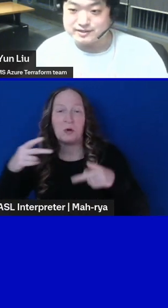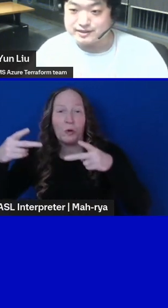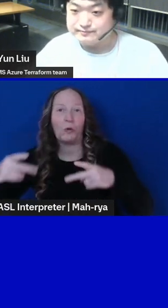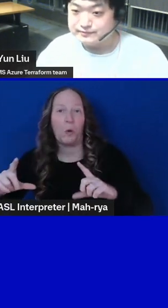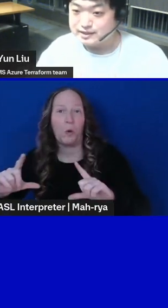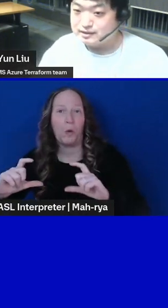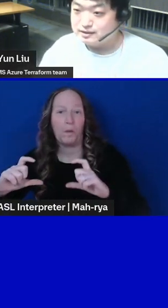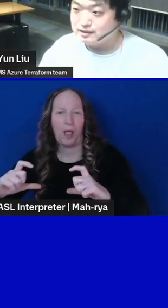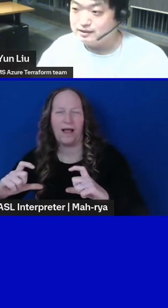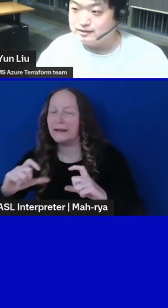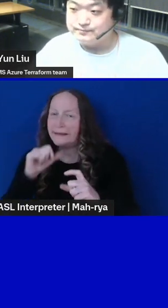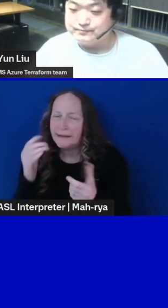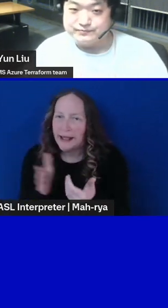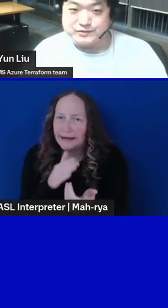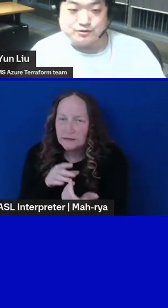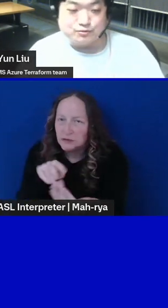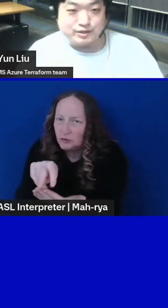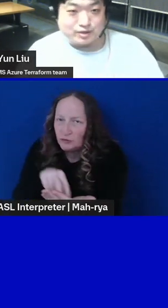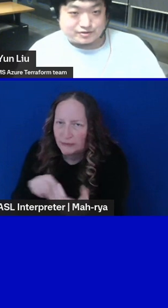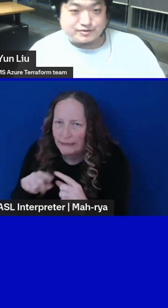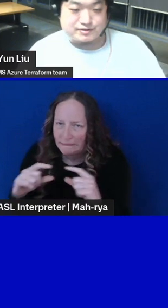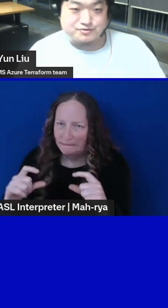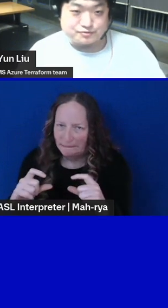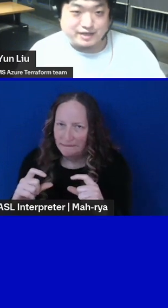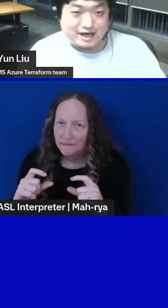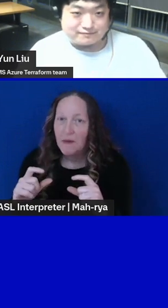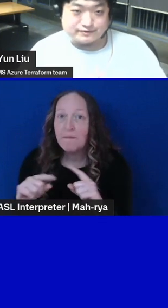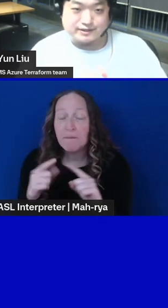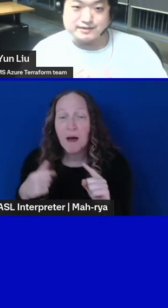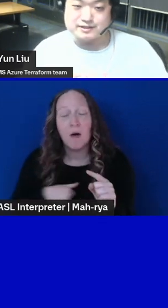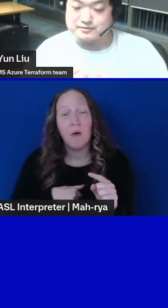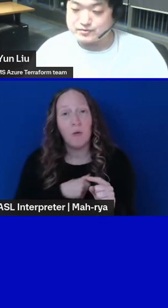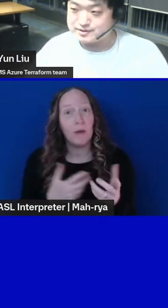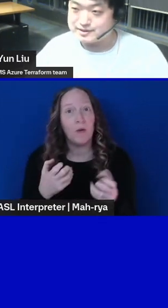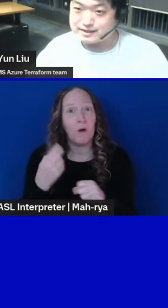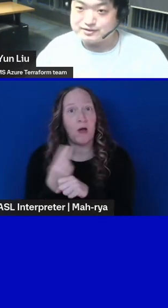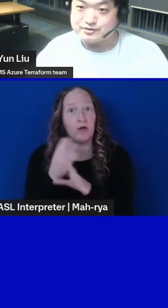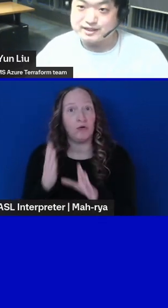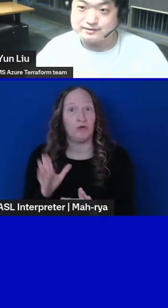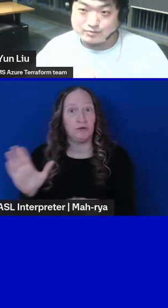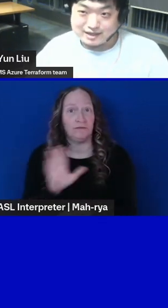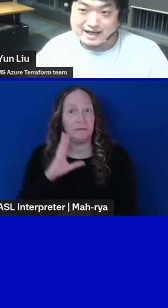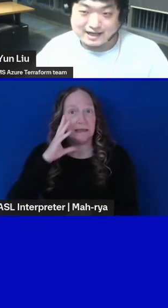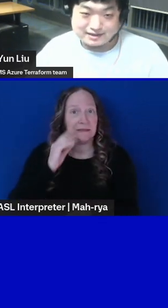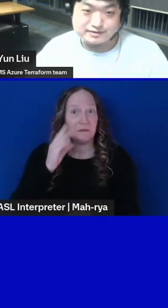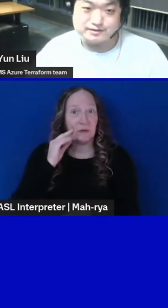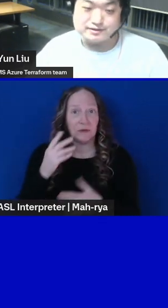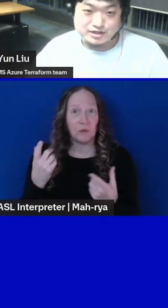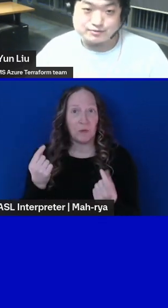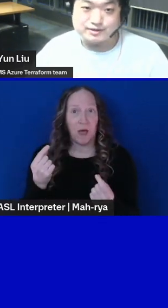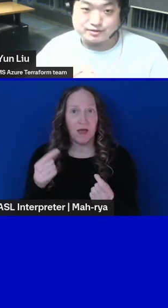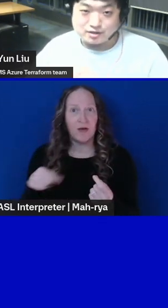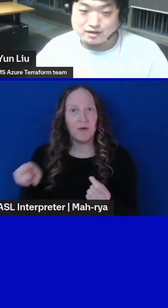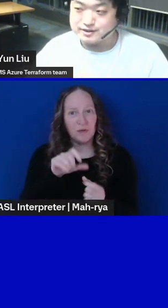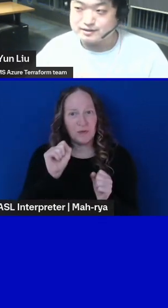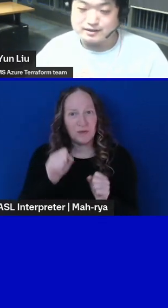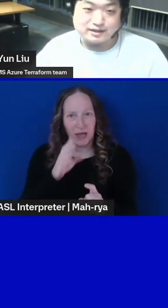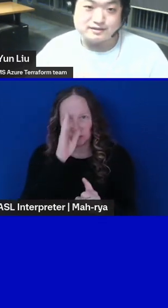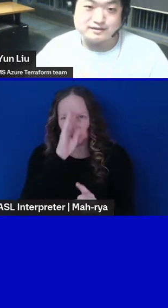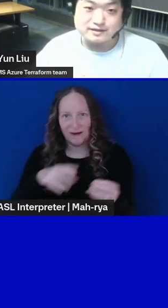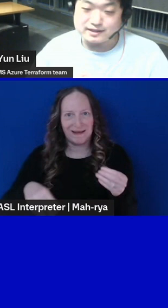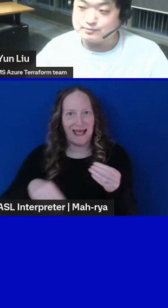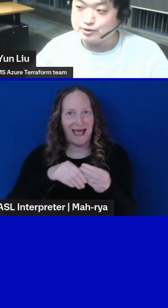easy to see. Um, so we want user to have this experience that you can direct edit the generated